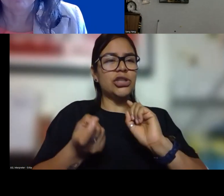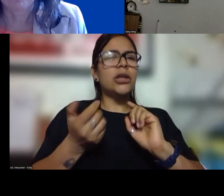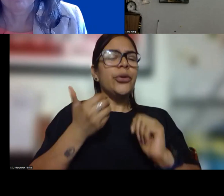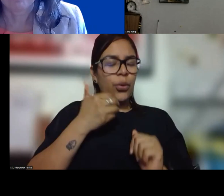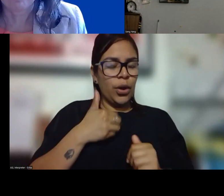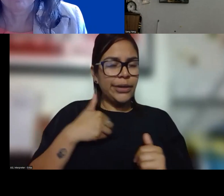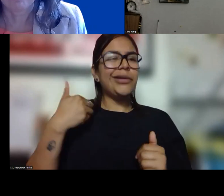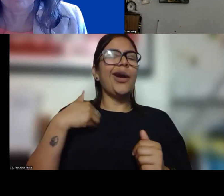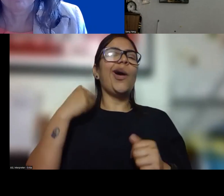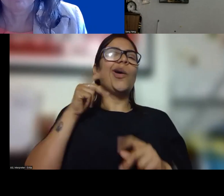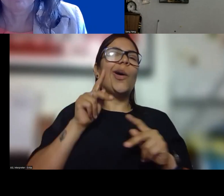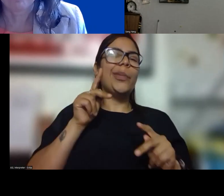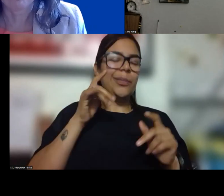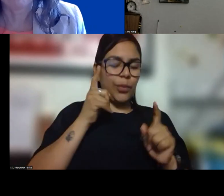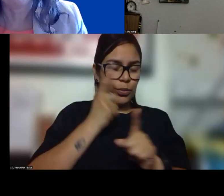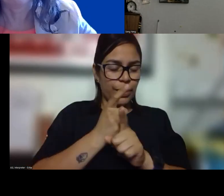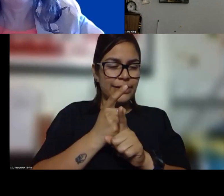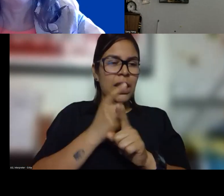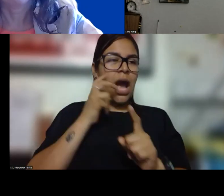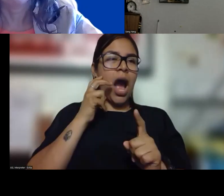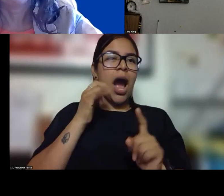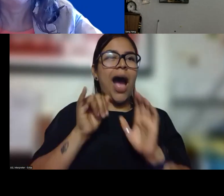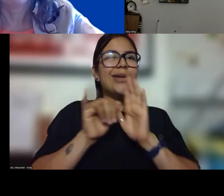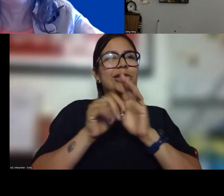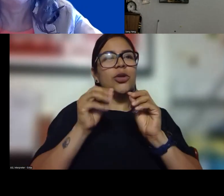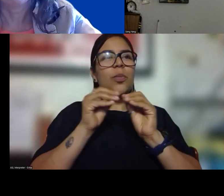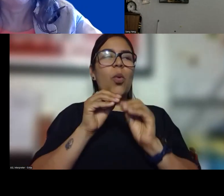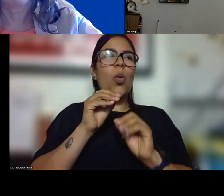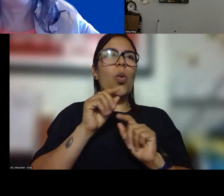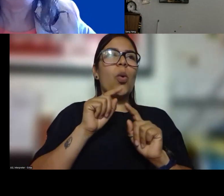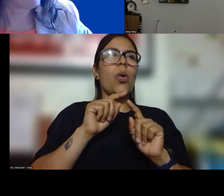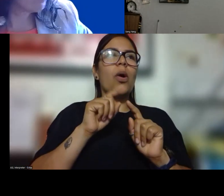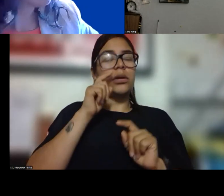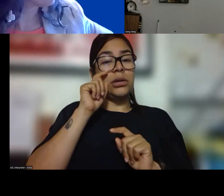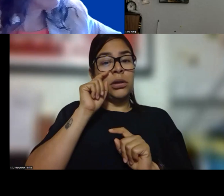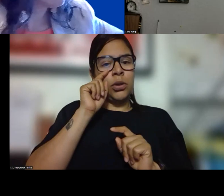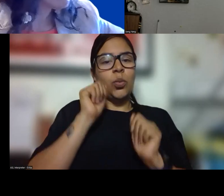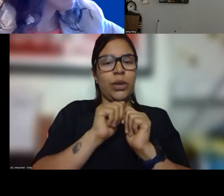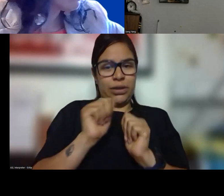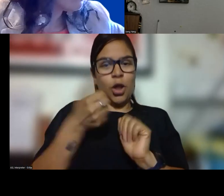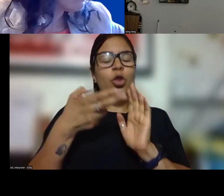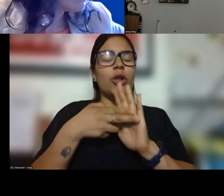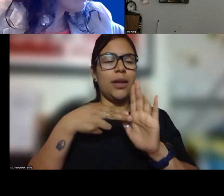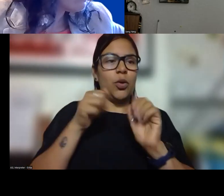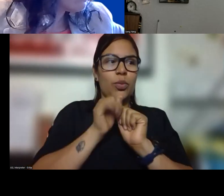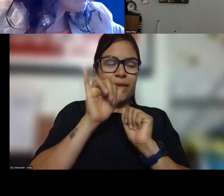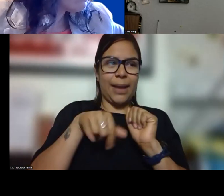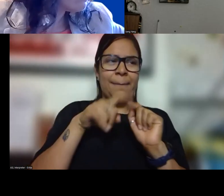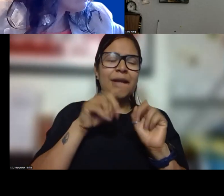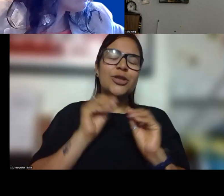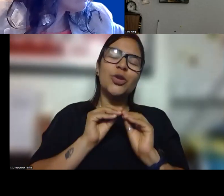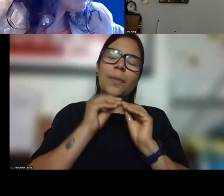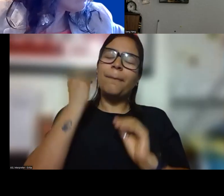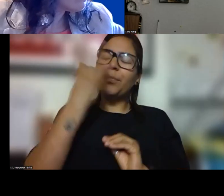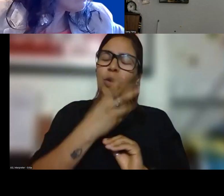identify more with the BIPOC label under the indigenous piece there. And what's beautiful about our communities is